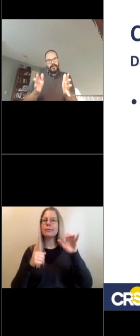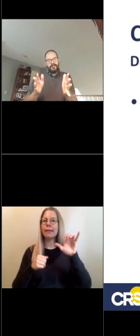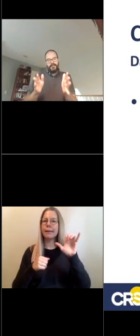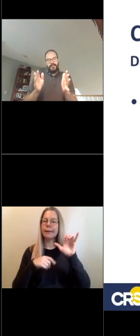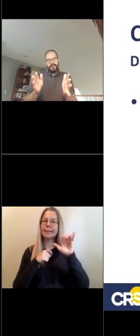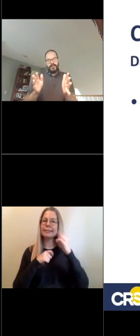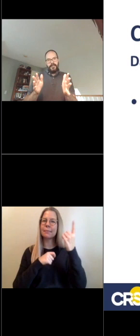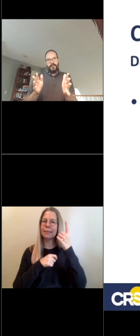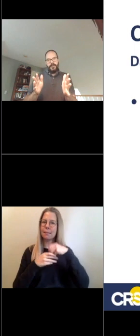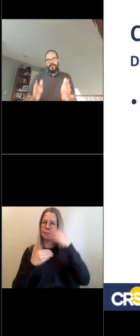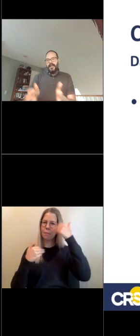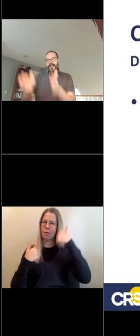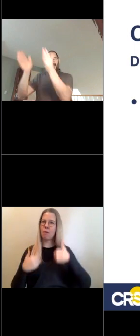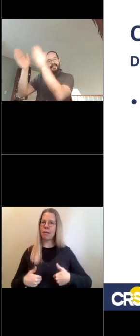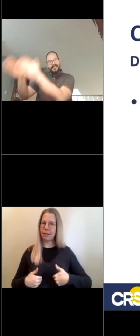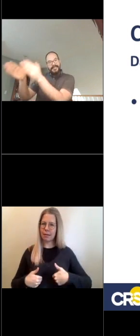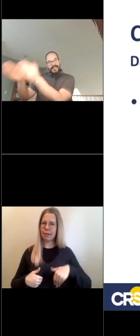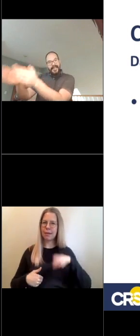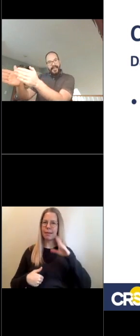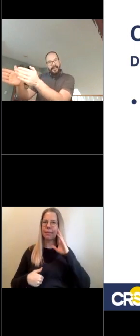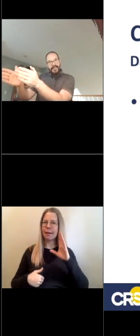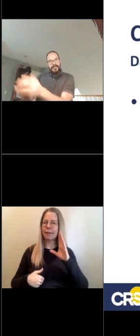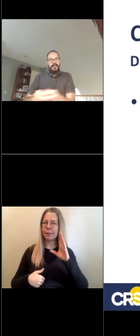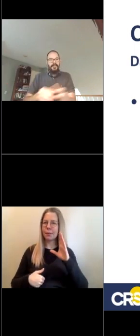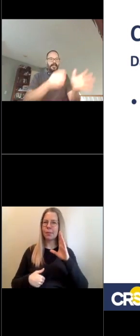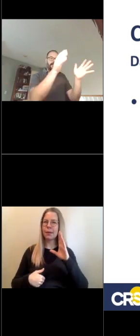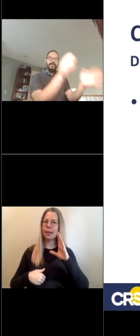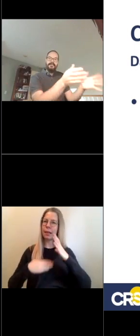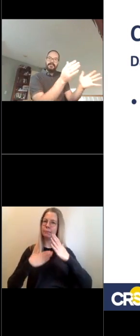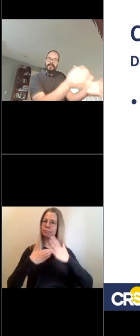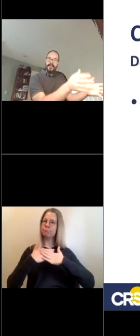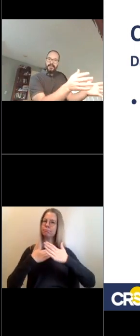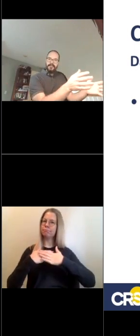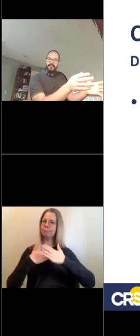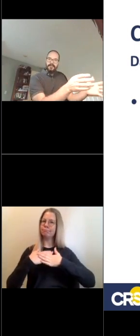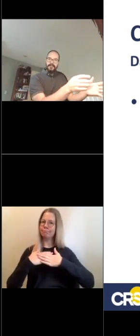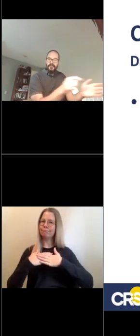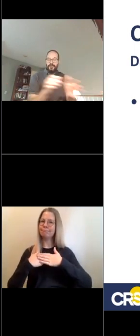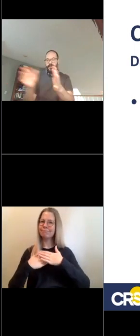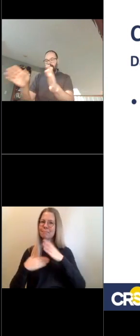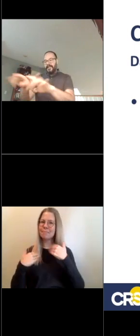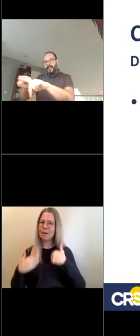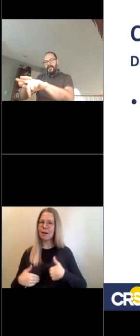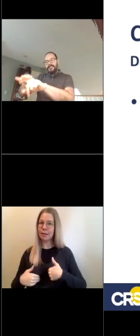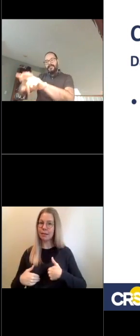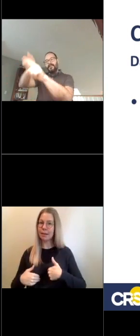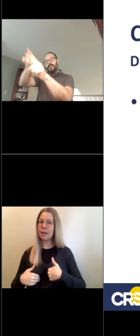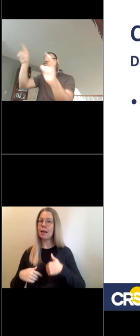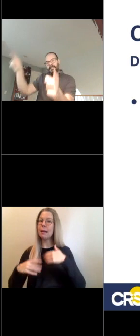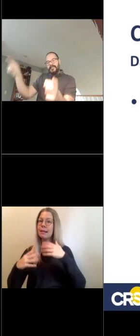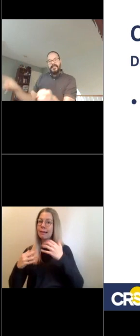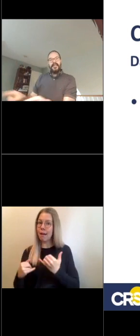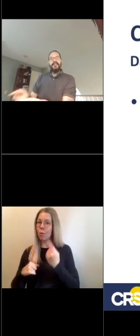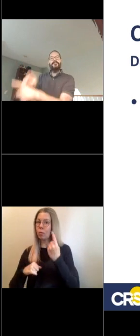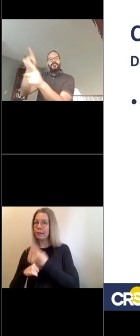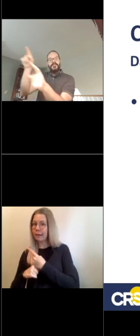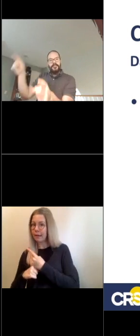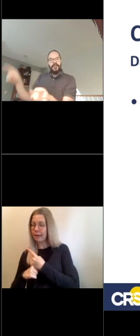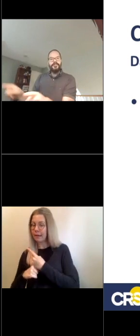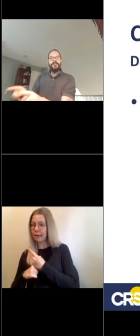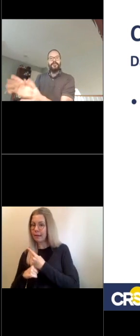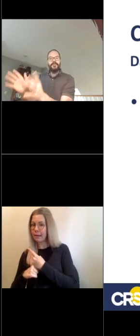tells our circadian rhythms, this is day and this is night. During the day, this is the set